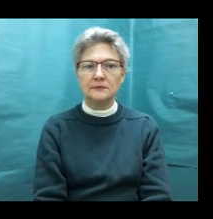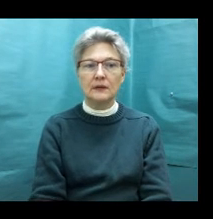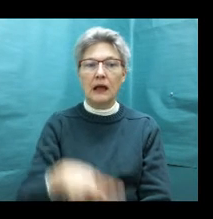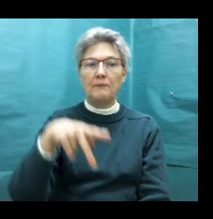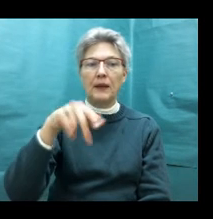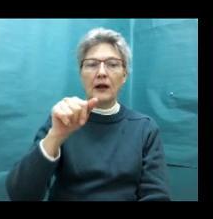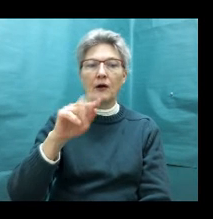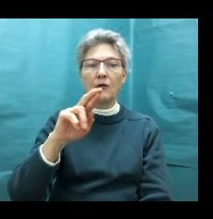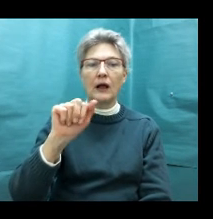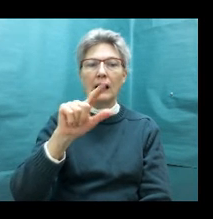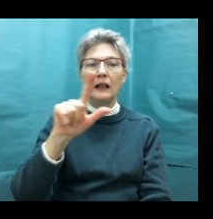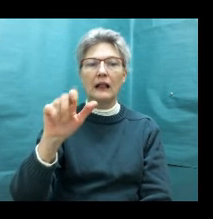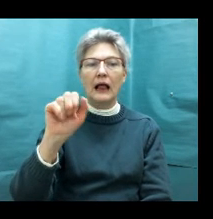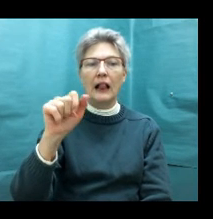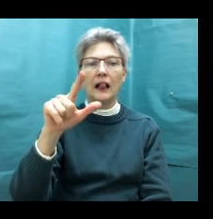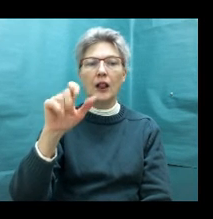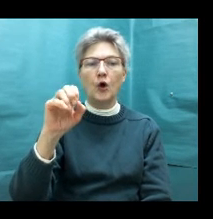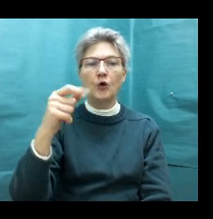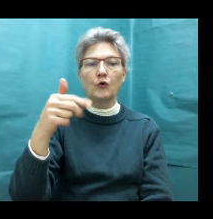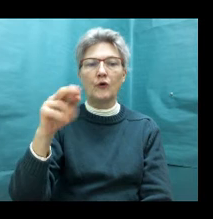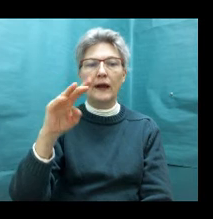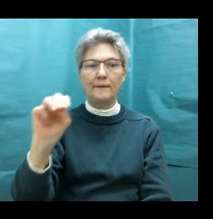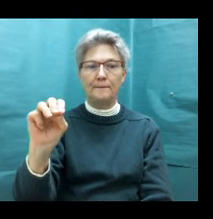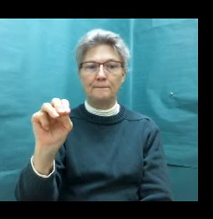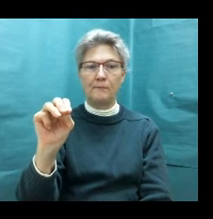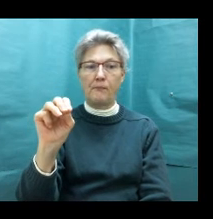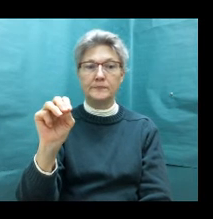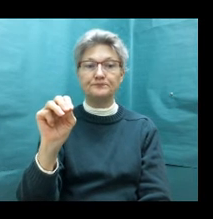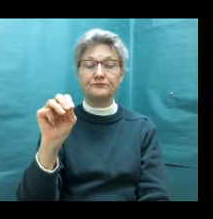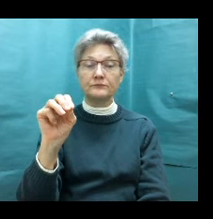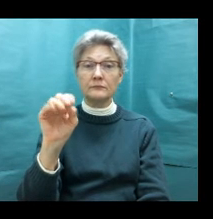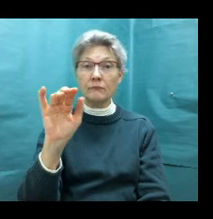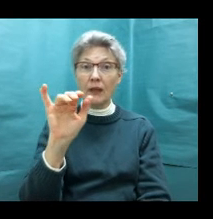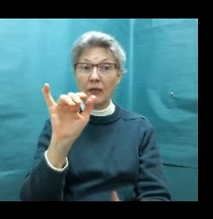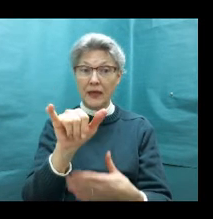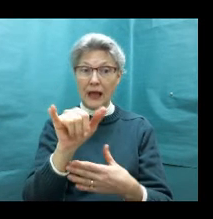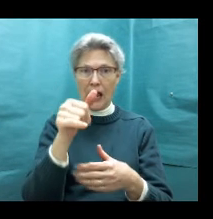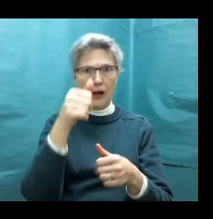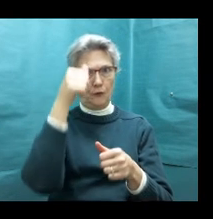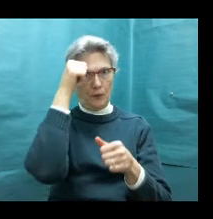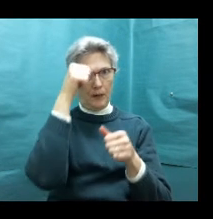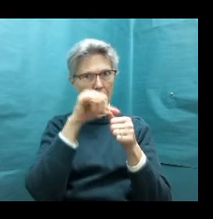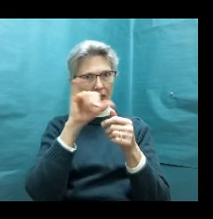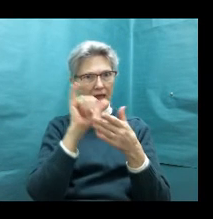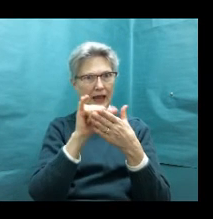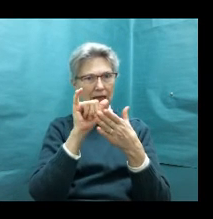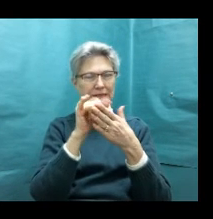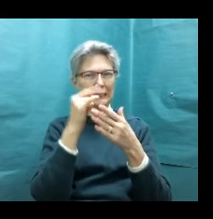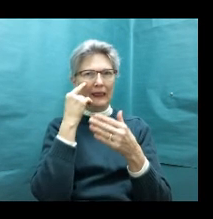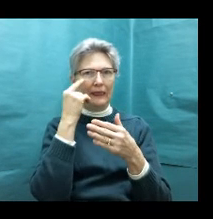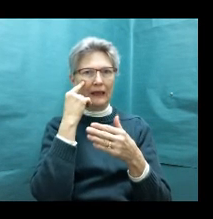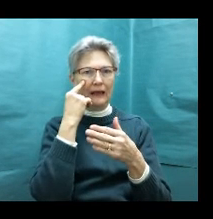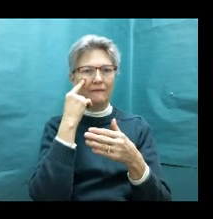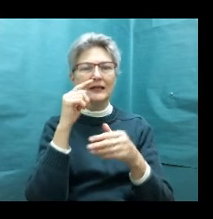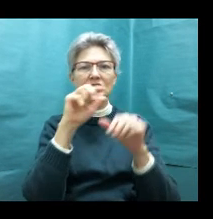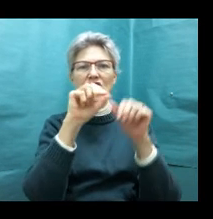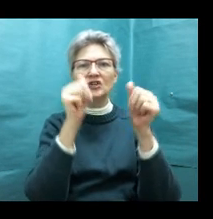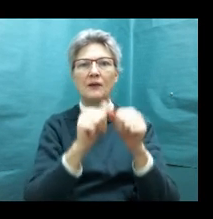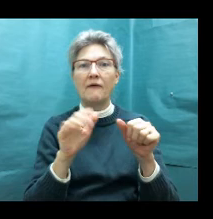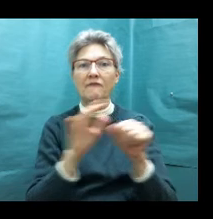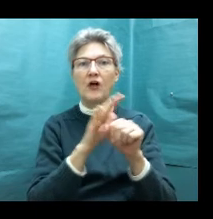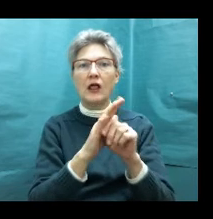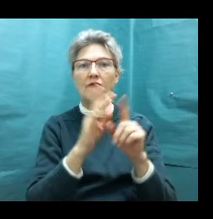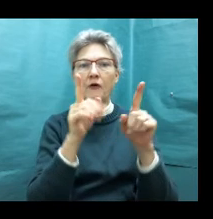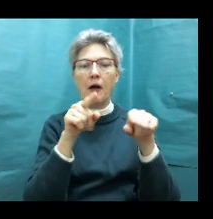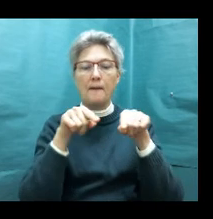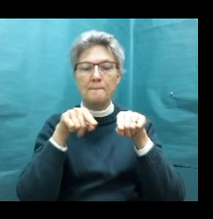A parallelogram. And a parallelogram, I always remember this shape because I think it's a shape full of